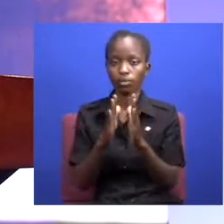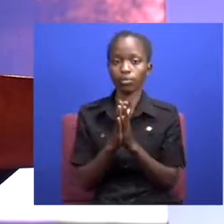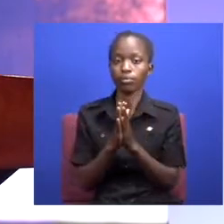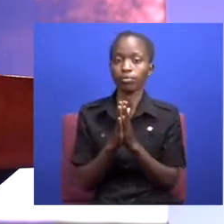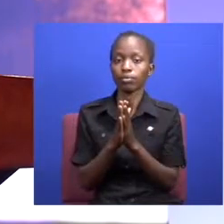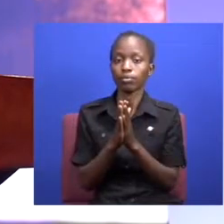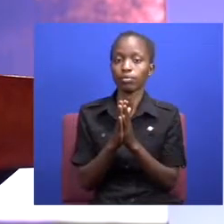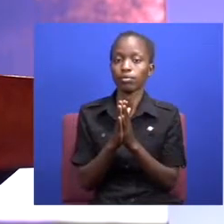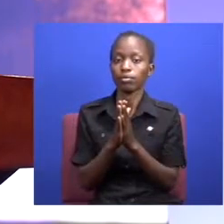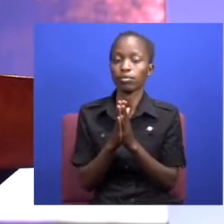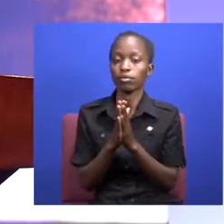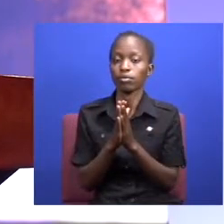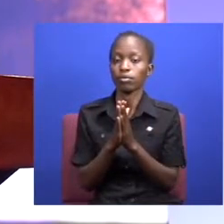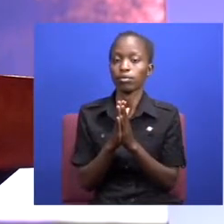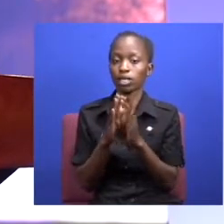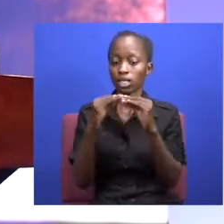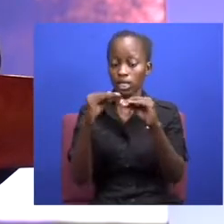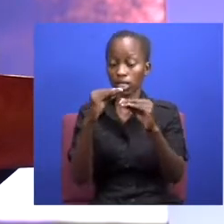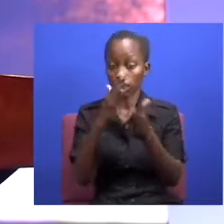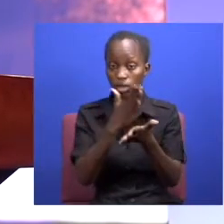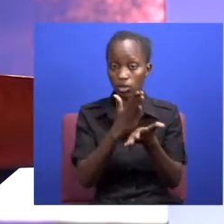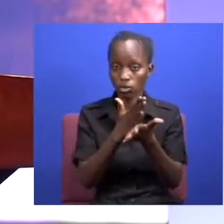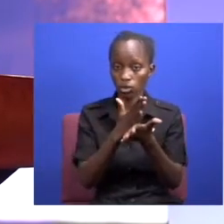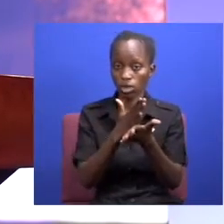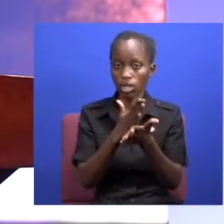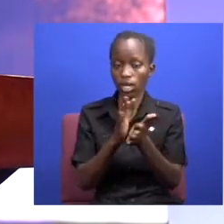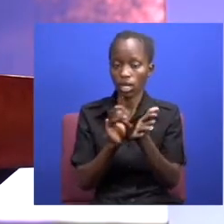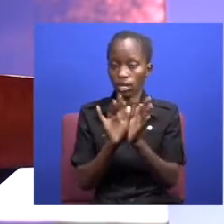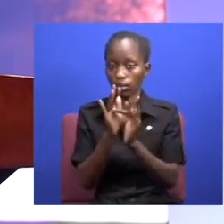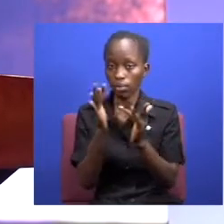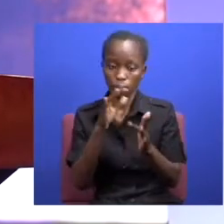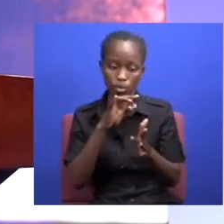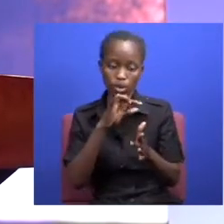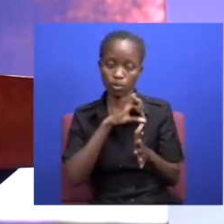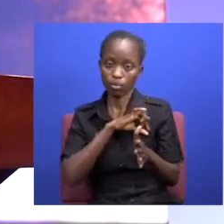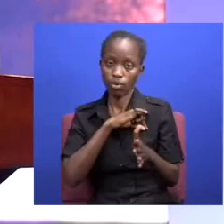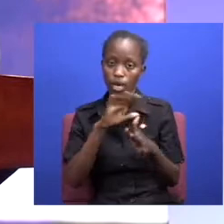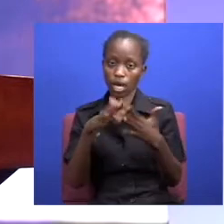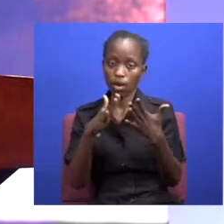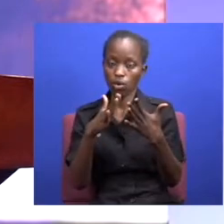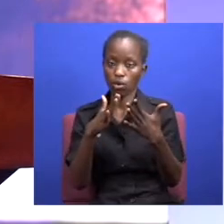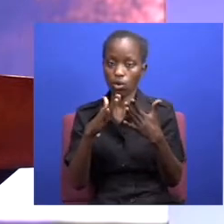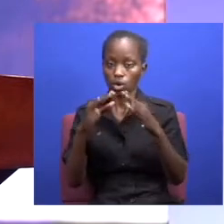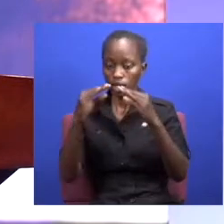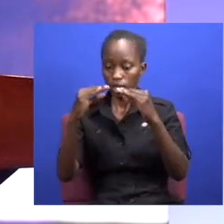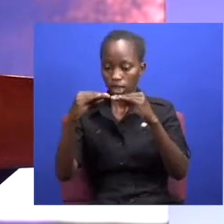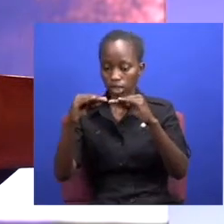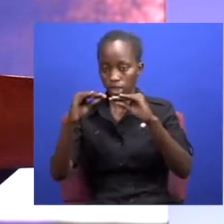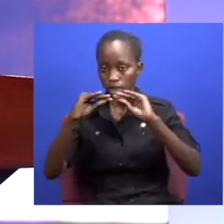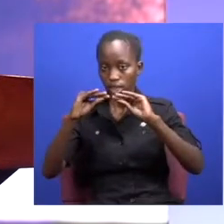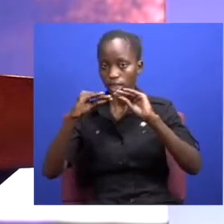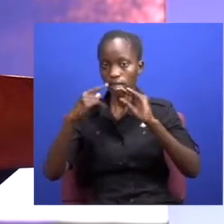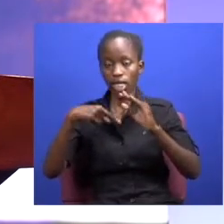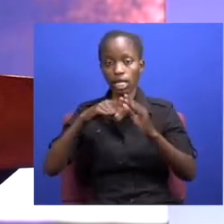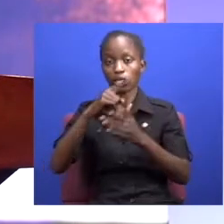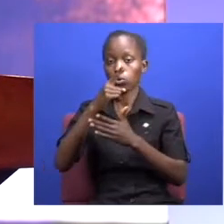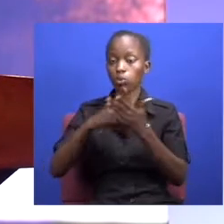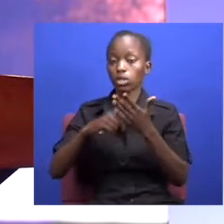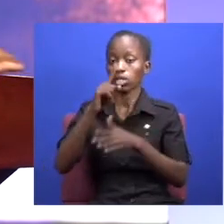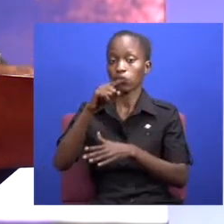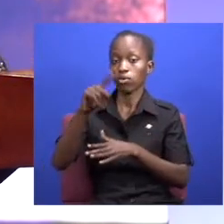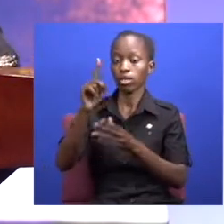to doctrine, which is truth. So that the scripture is profitable for teaching us what's right.